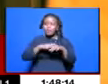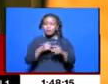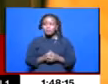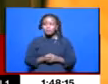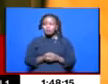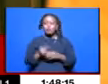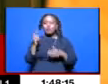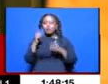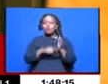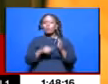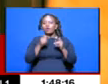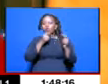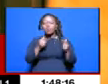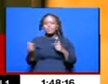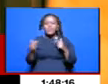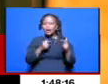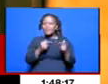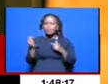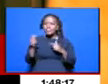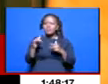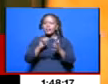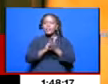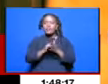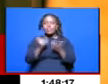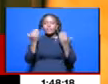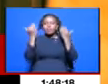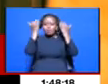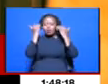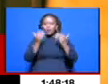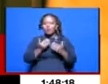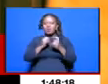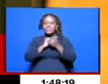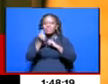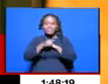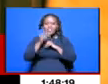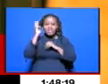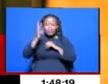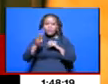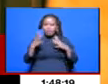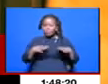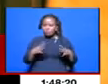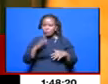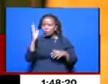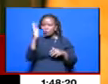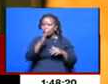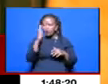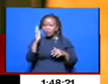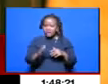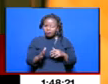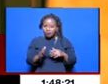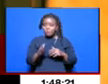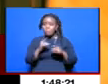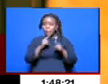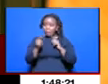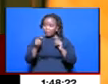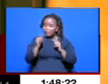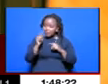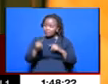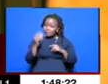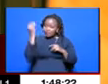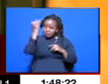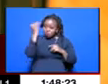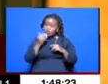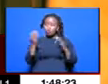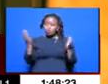that this court should not subvert the will of the people? This court is one of those to whom that sovereign power has